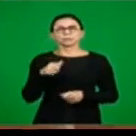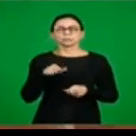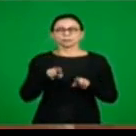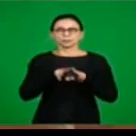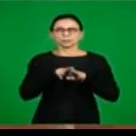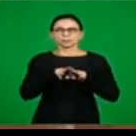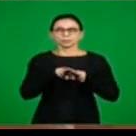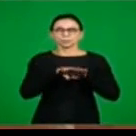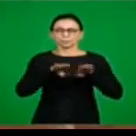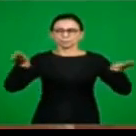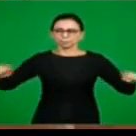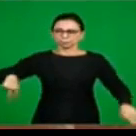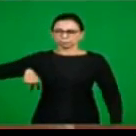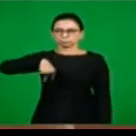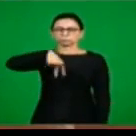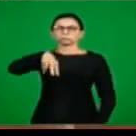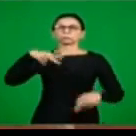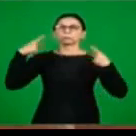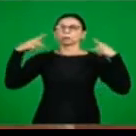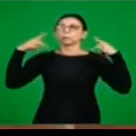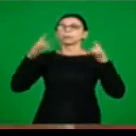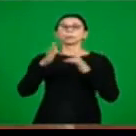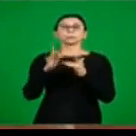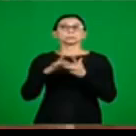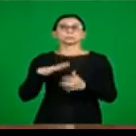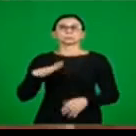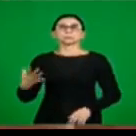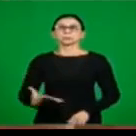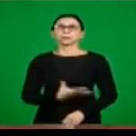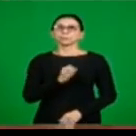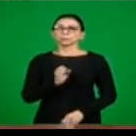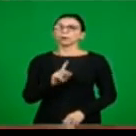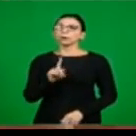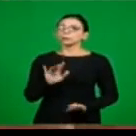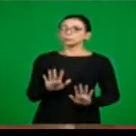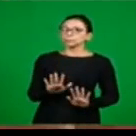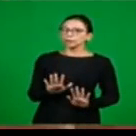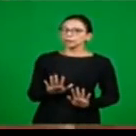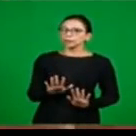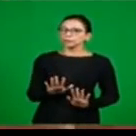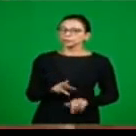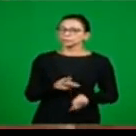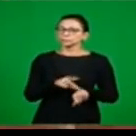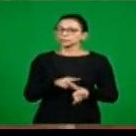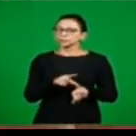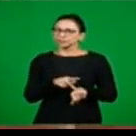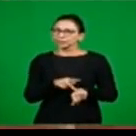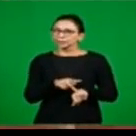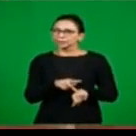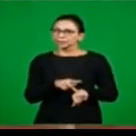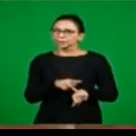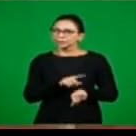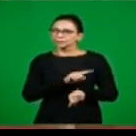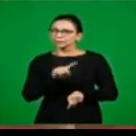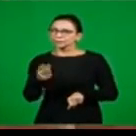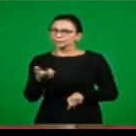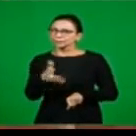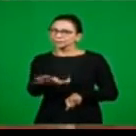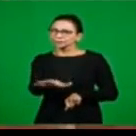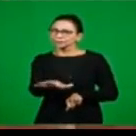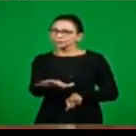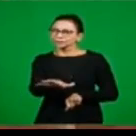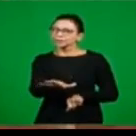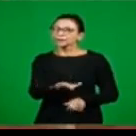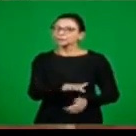Everyone wants a pulpit in order to speak about Jesus, that Jesus saves, and everything is all right. But they don't want to leave it, but they want to